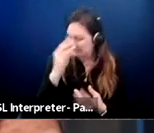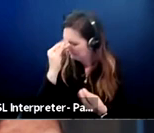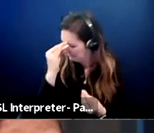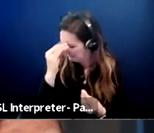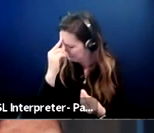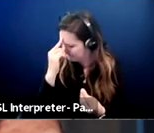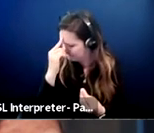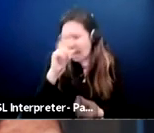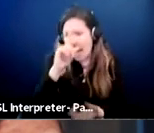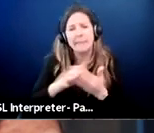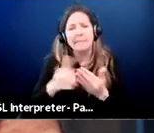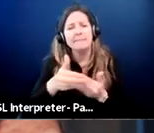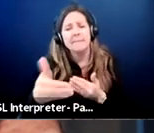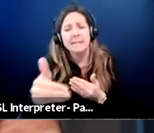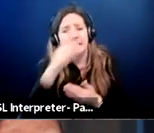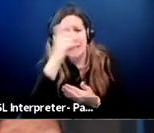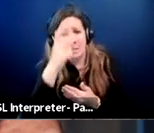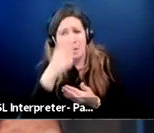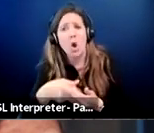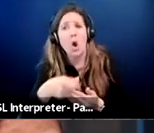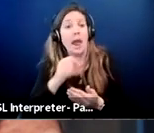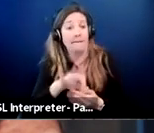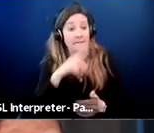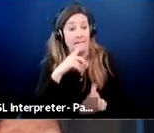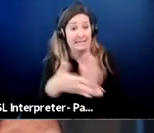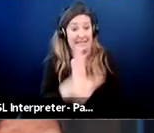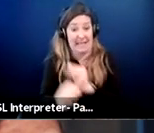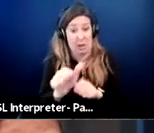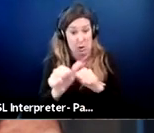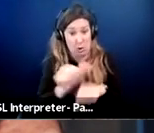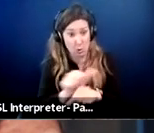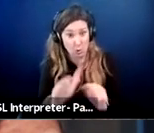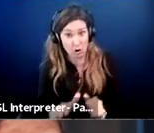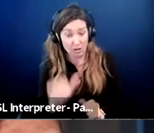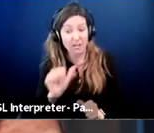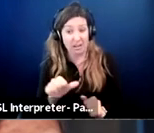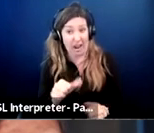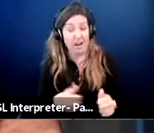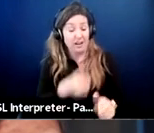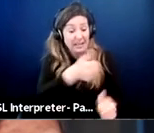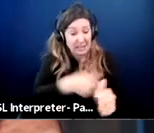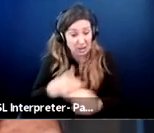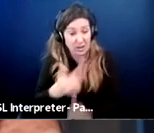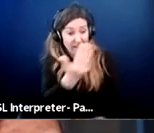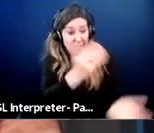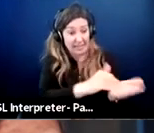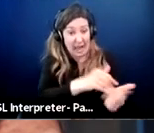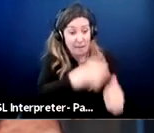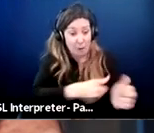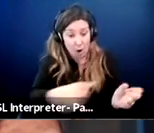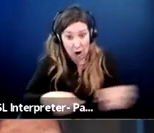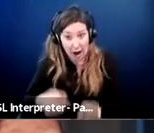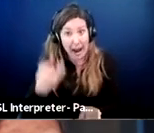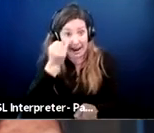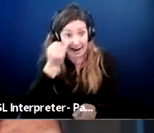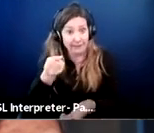I believe it's in the summer, where it's for skilled workers, and you can get anywhere up to $15,000 per hire. So if that, you get approved for that for the